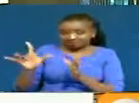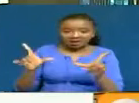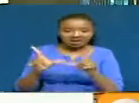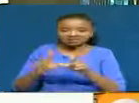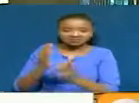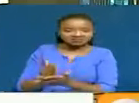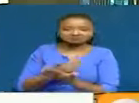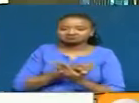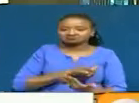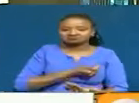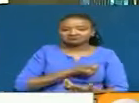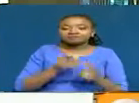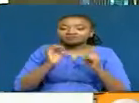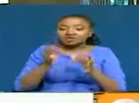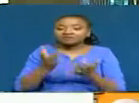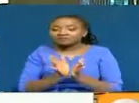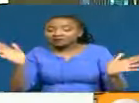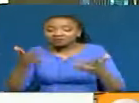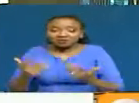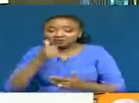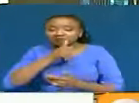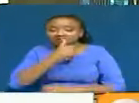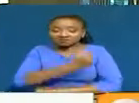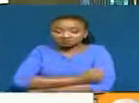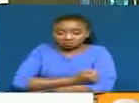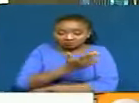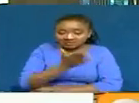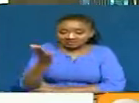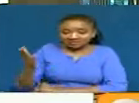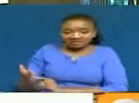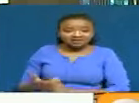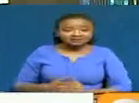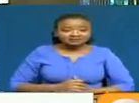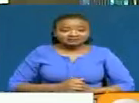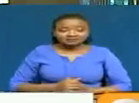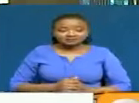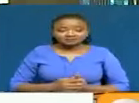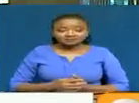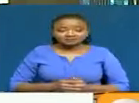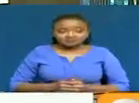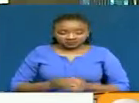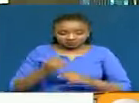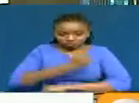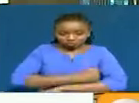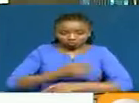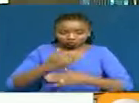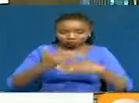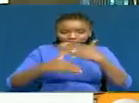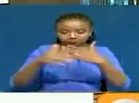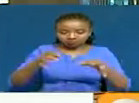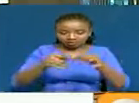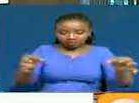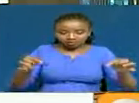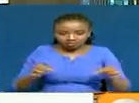school, private or public, will now be allowed to establish learning facilities in less than an eighth of an acre for the lowest cadre of